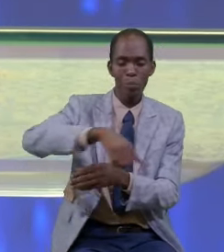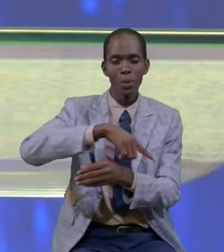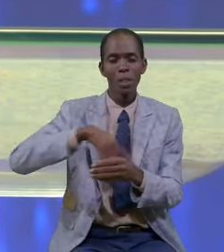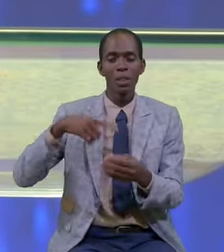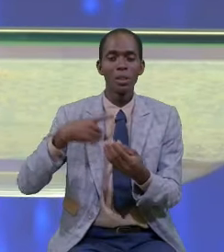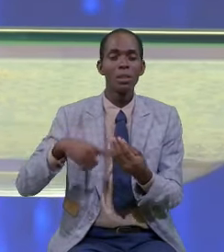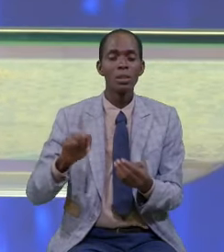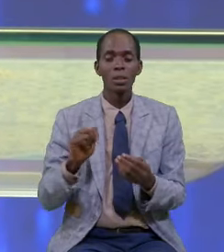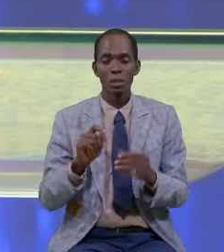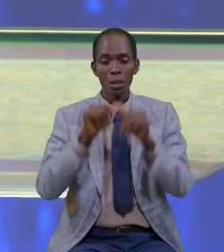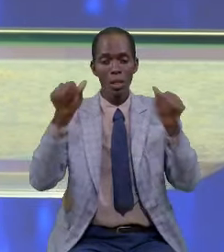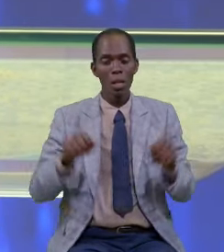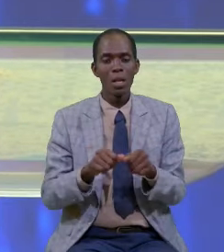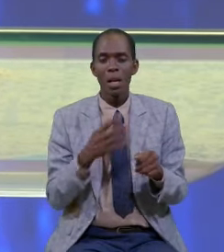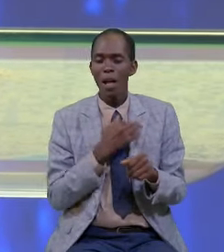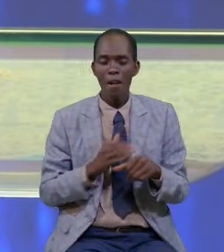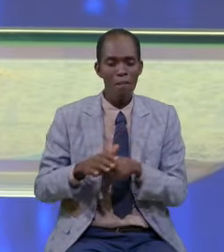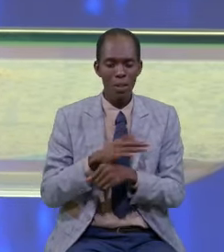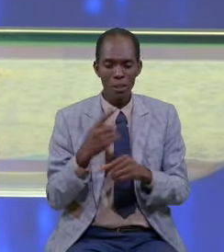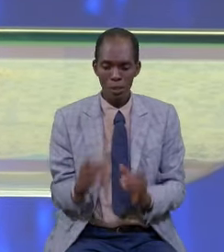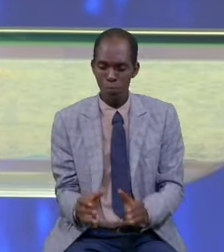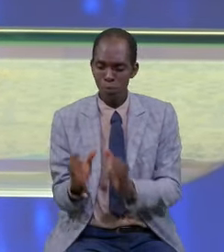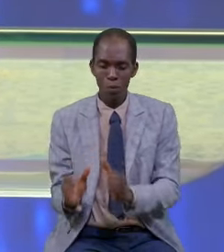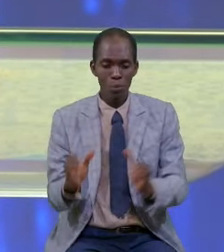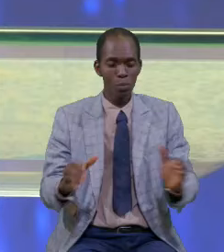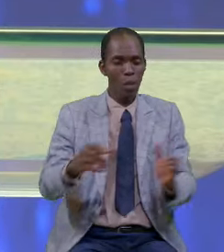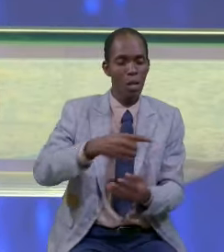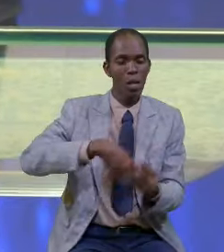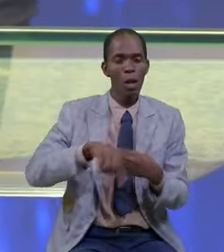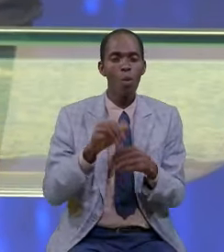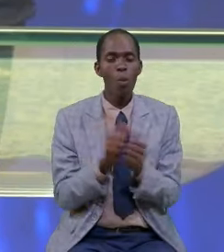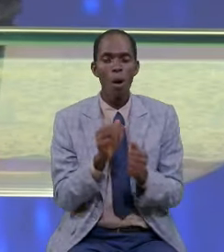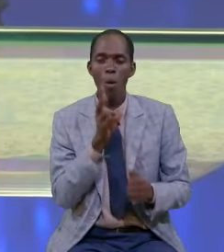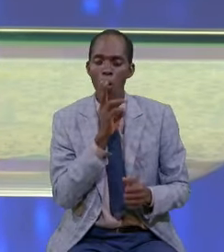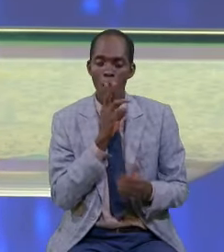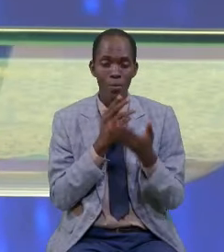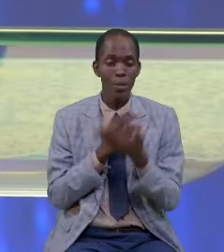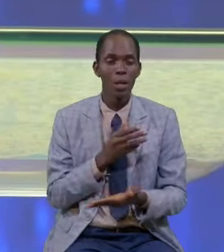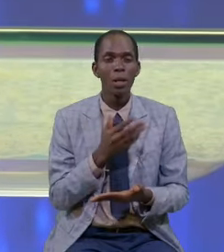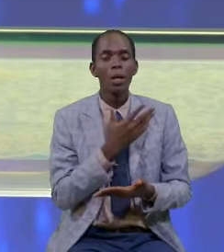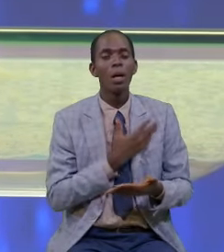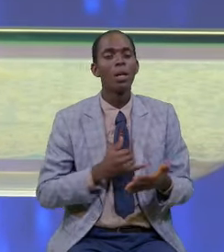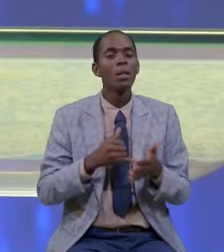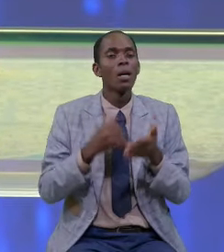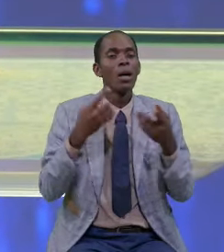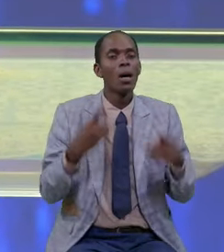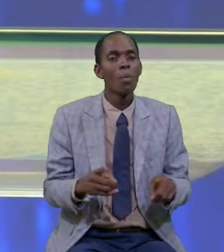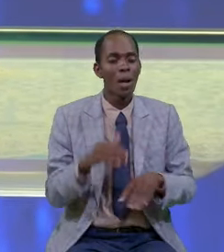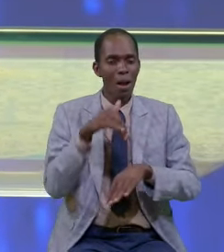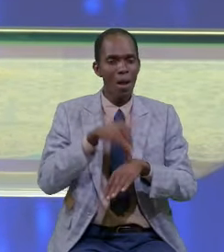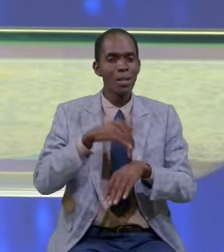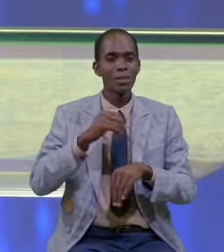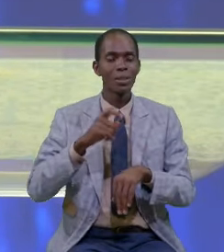filled the trench also with water. And it came to pass at the time of